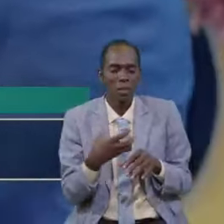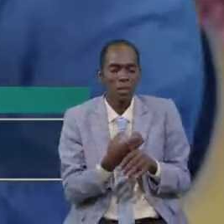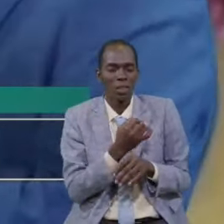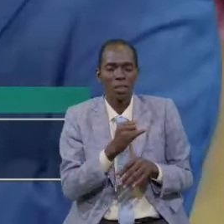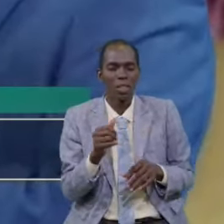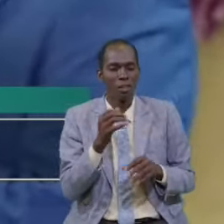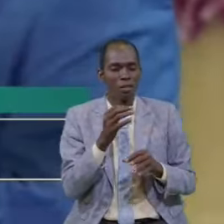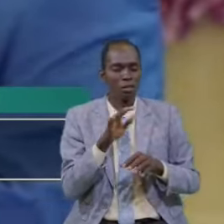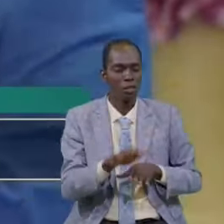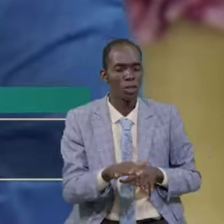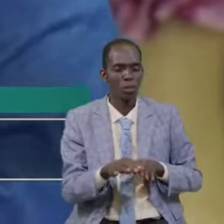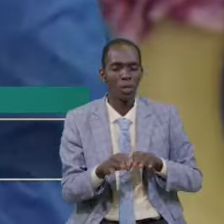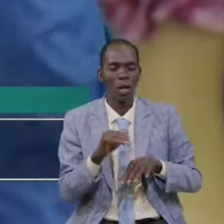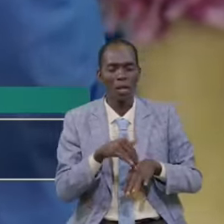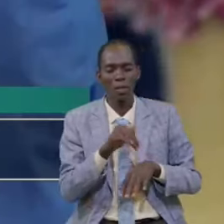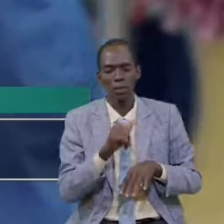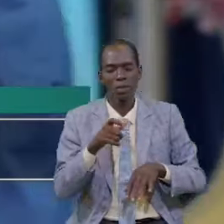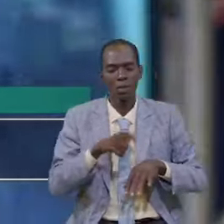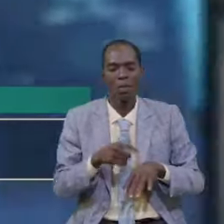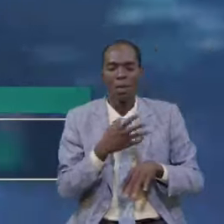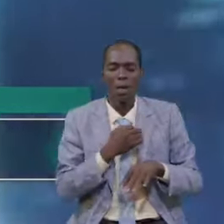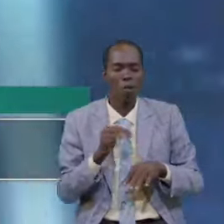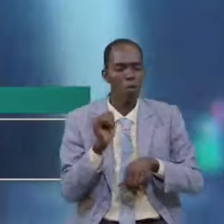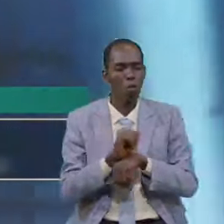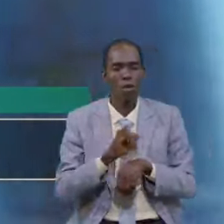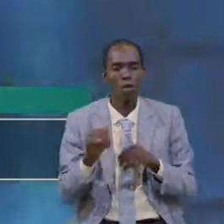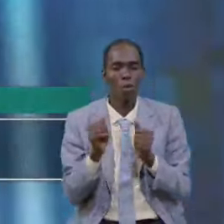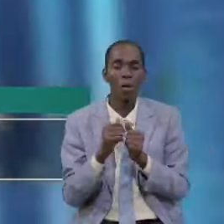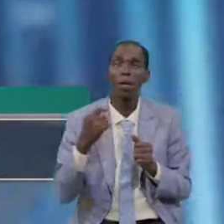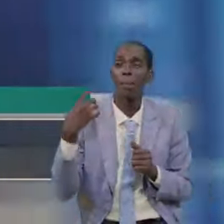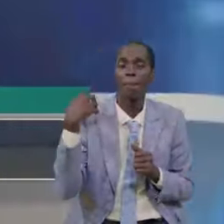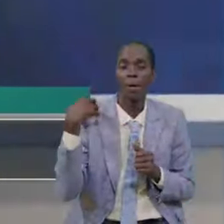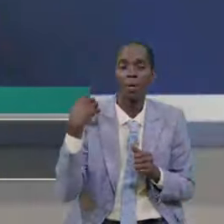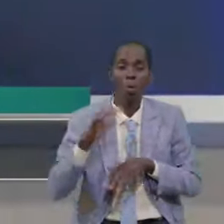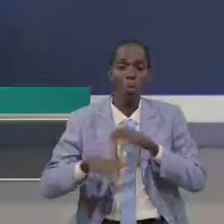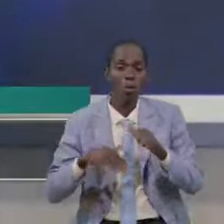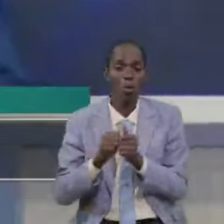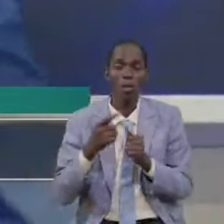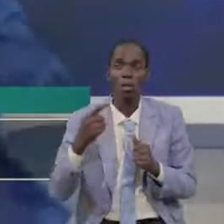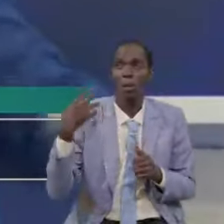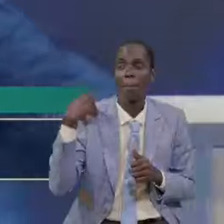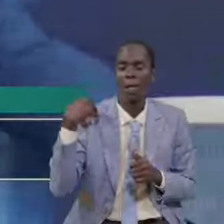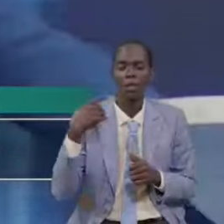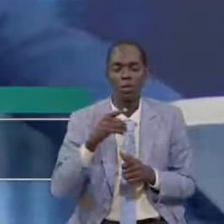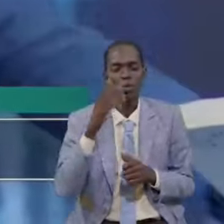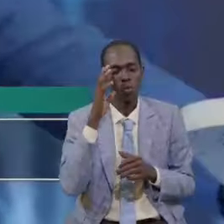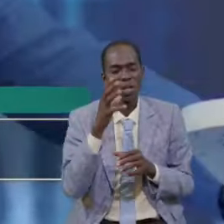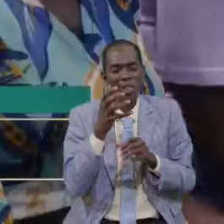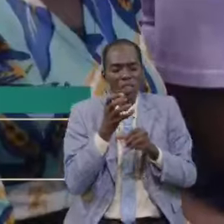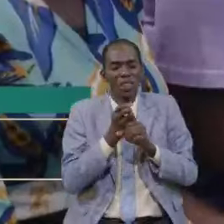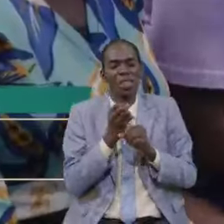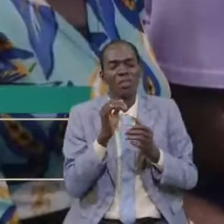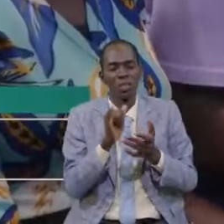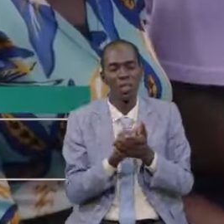walking with the master, you'll achieve that glory the Lord has created you for, in